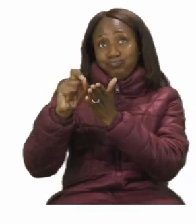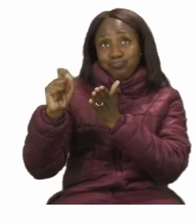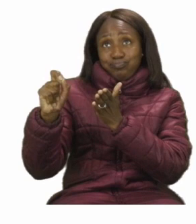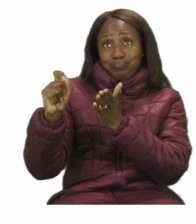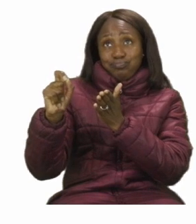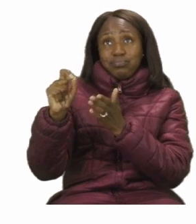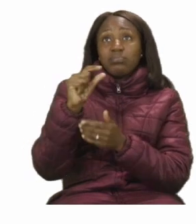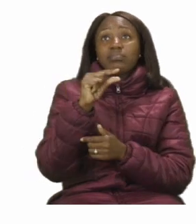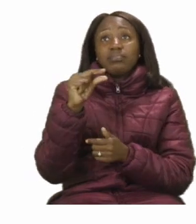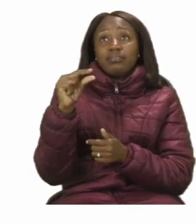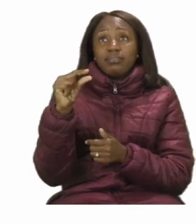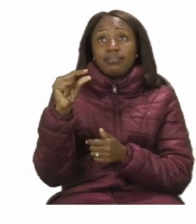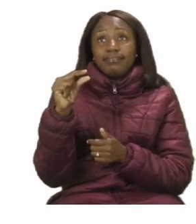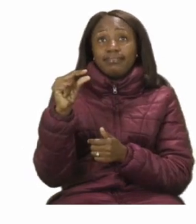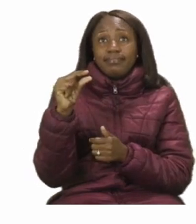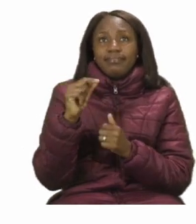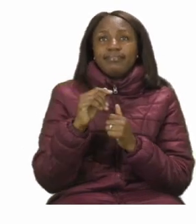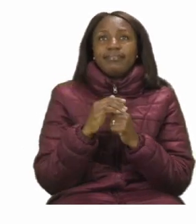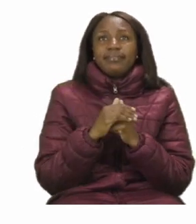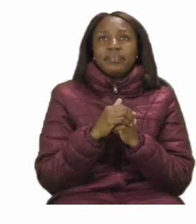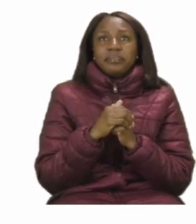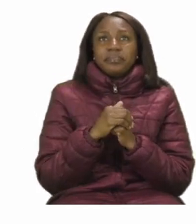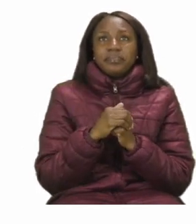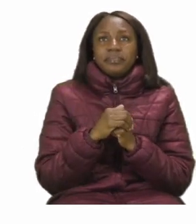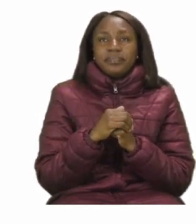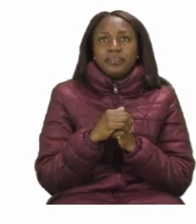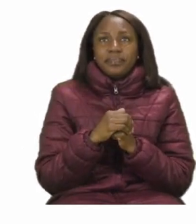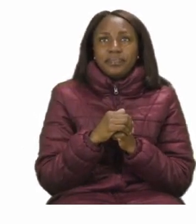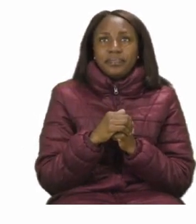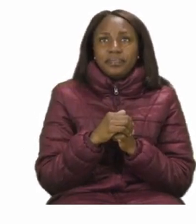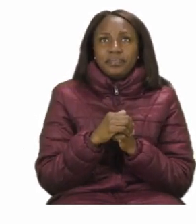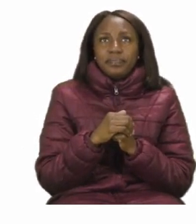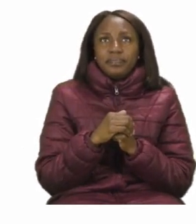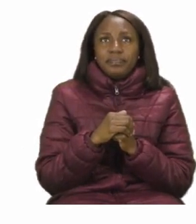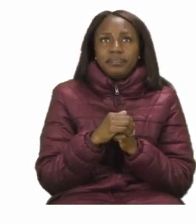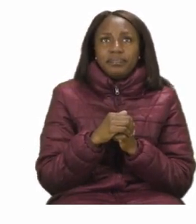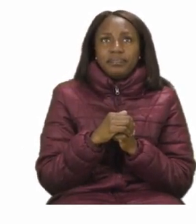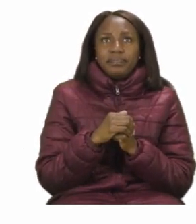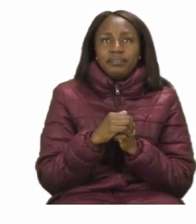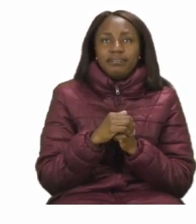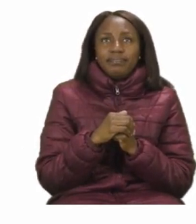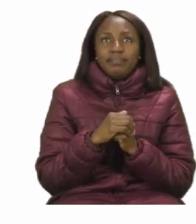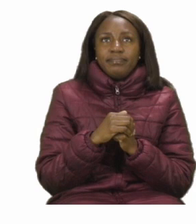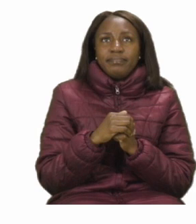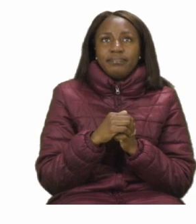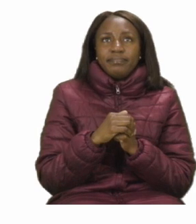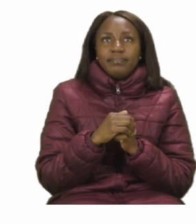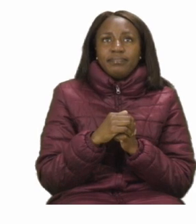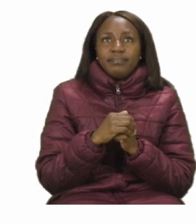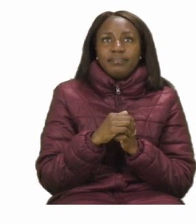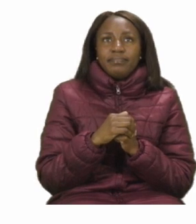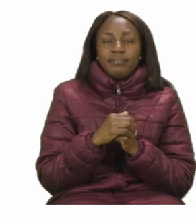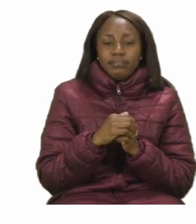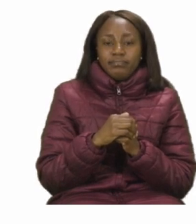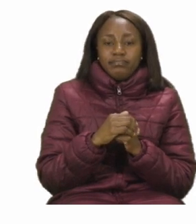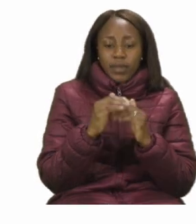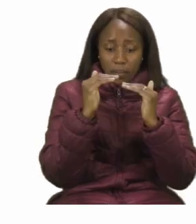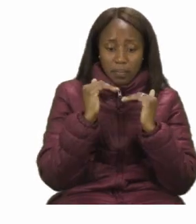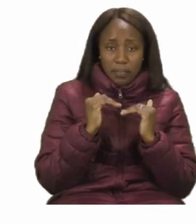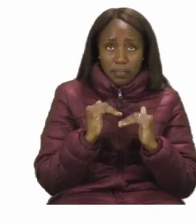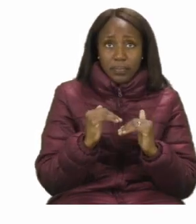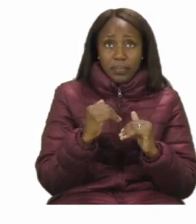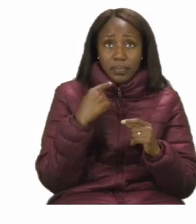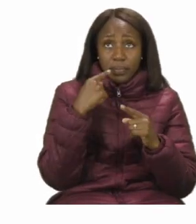it, and on the other side, it says write it. Now, at the bottom, it